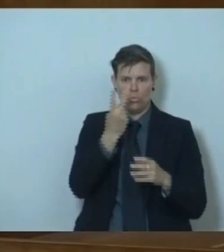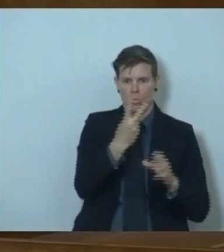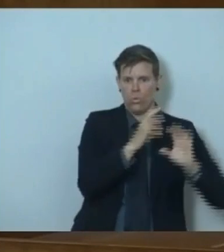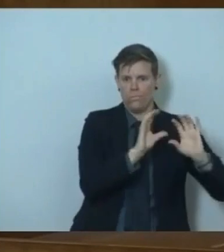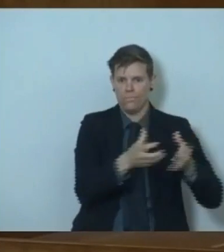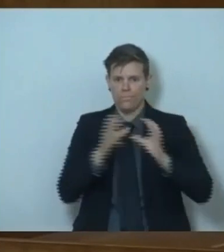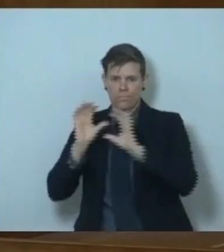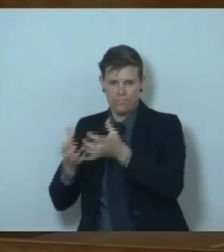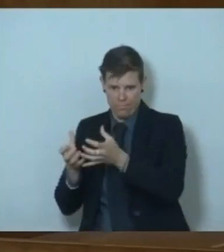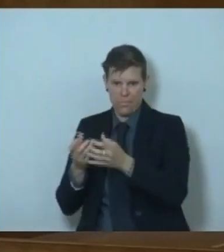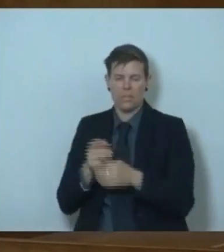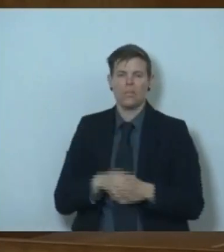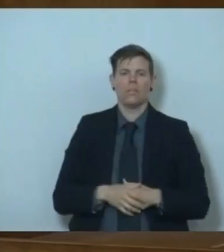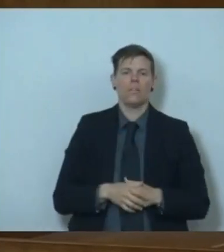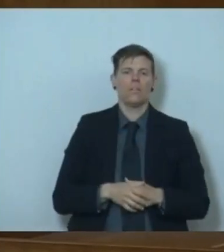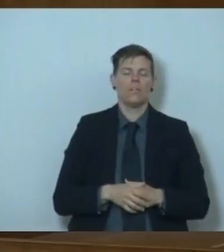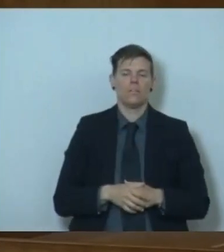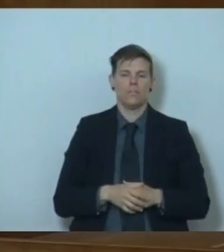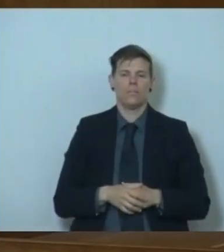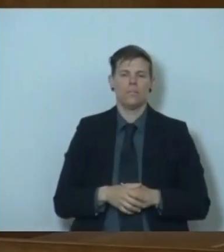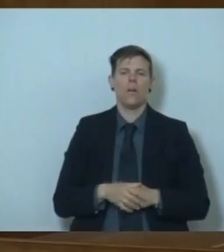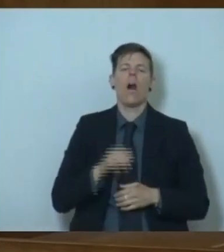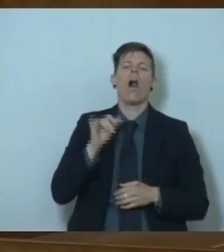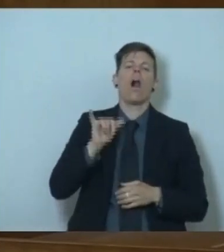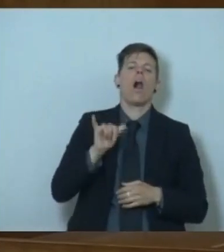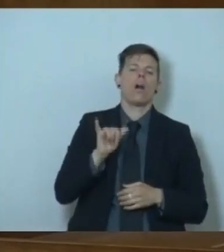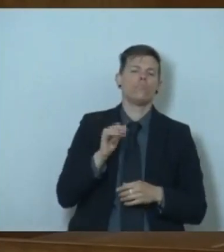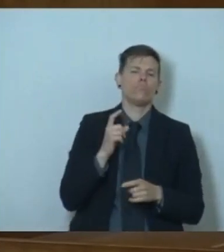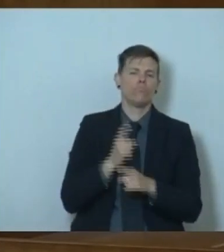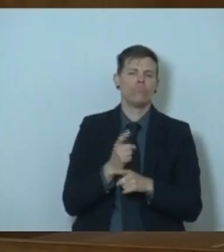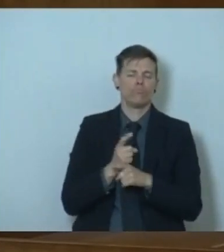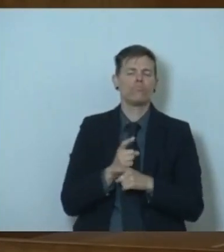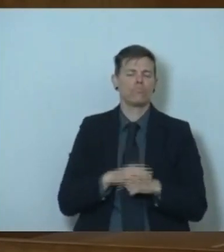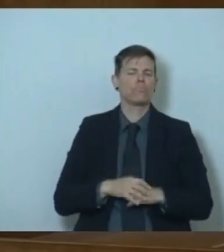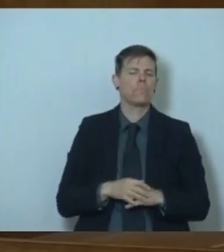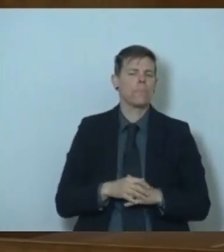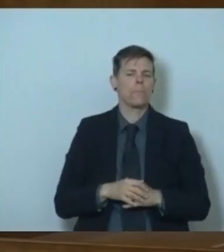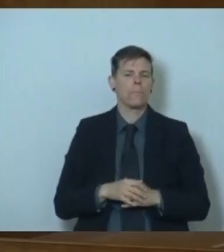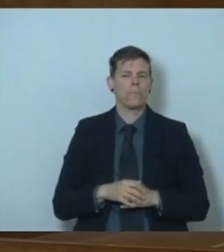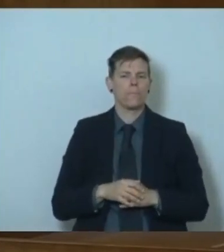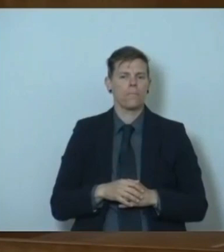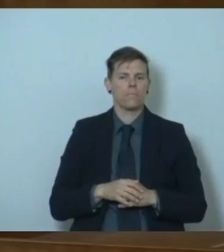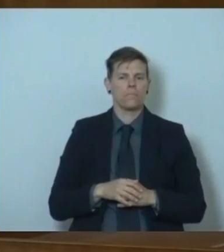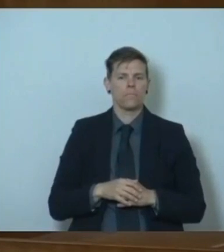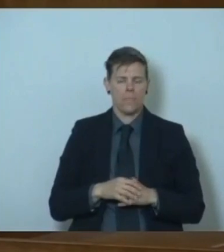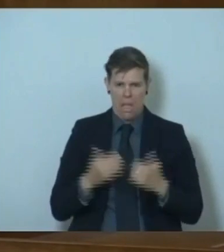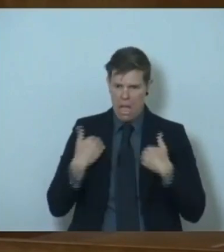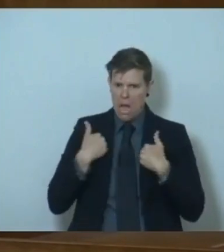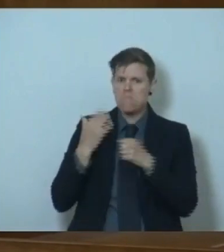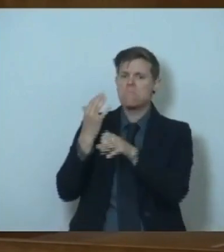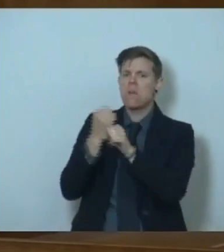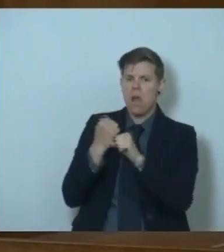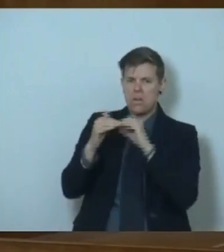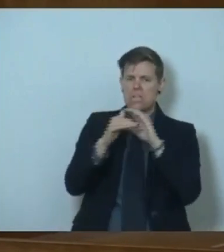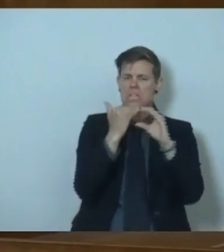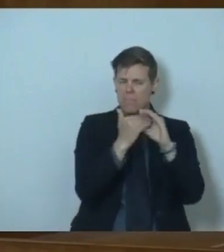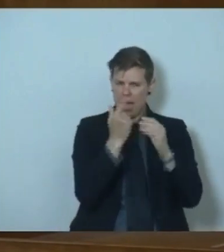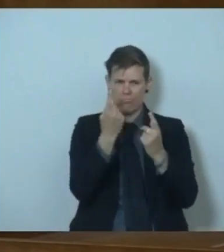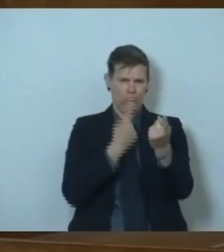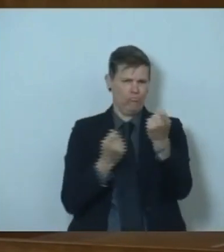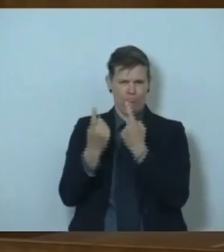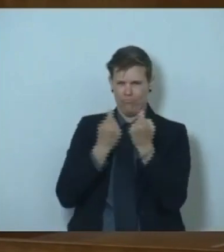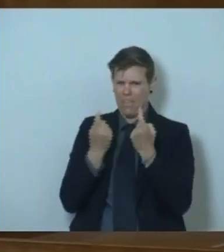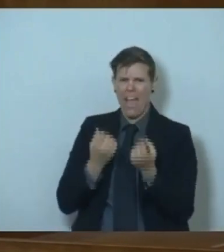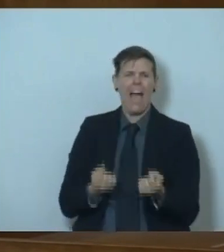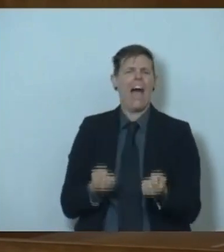lot of emails about this, a question about, well, how many people would have died anyway during this time, and how many of